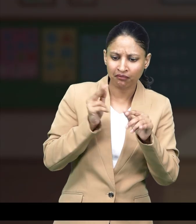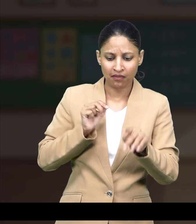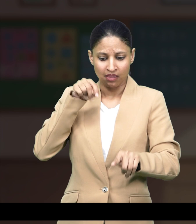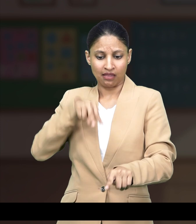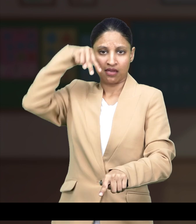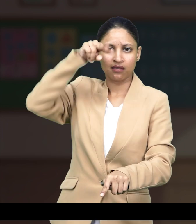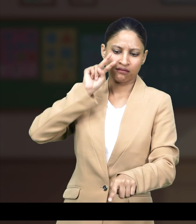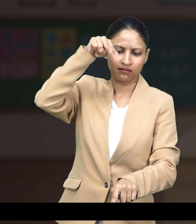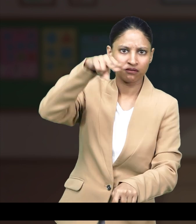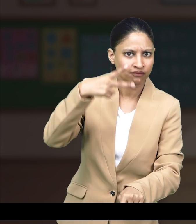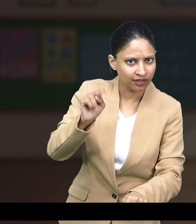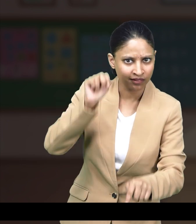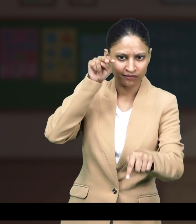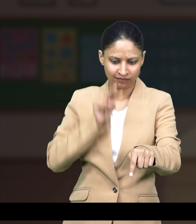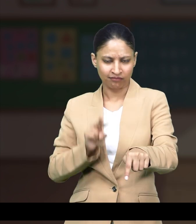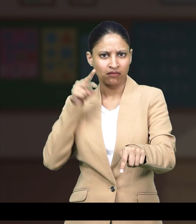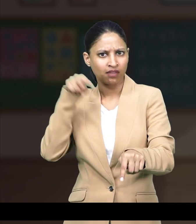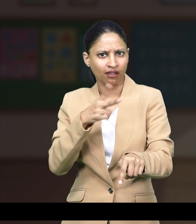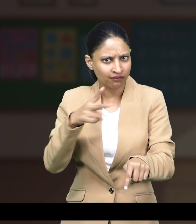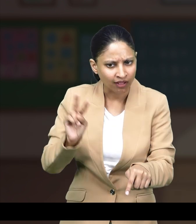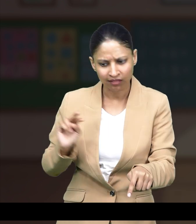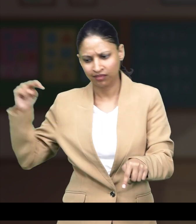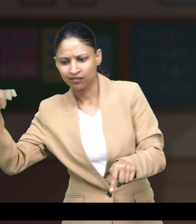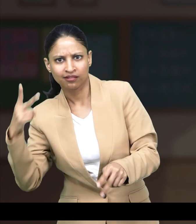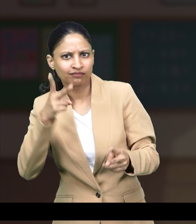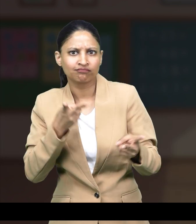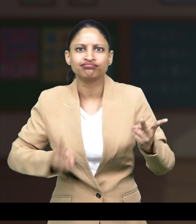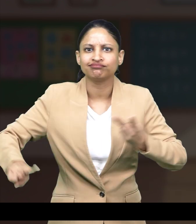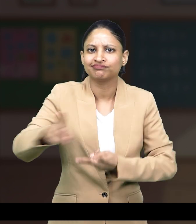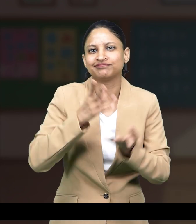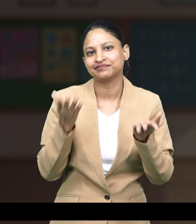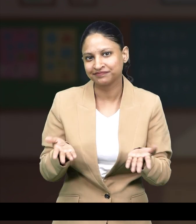view, front view, and side view."